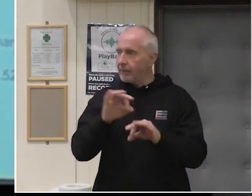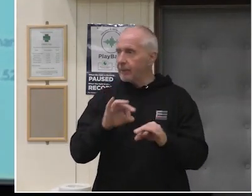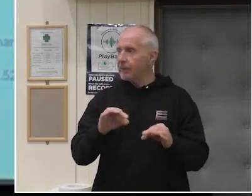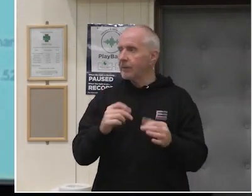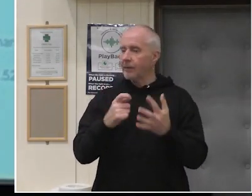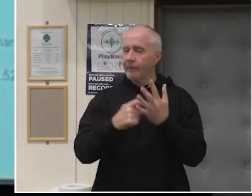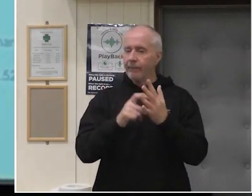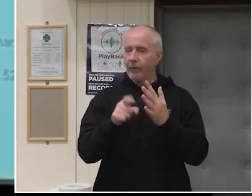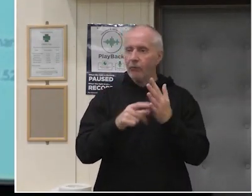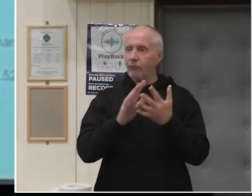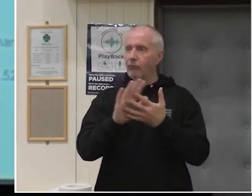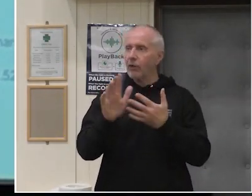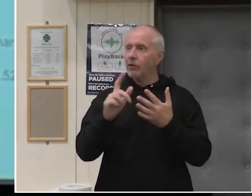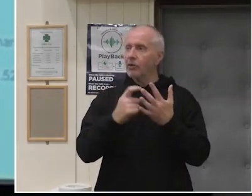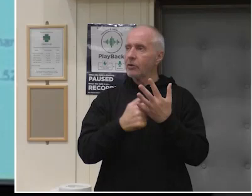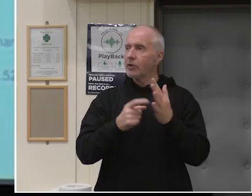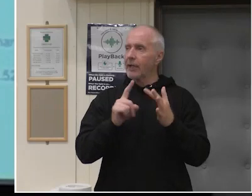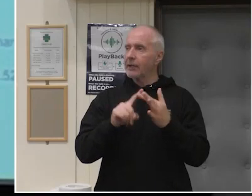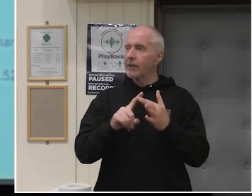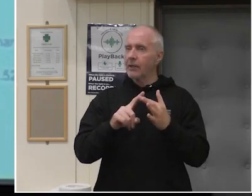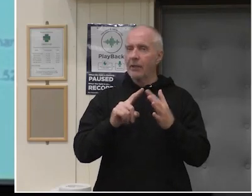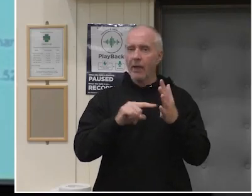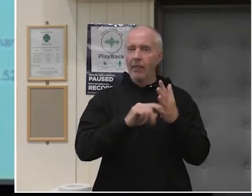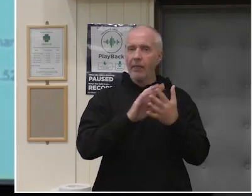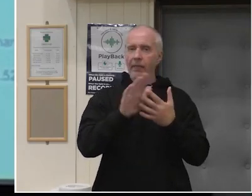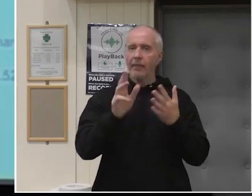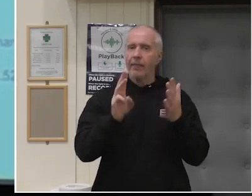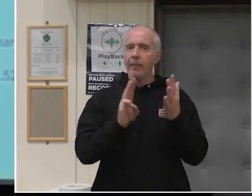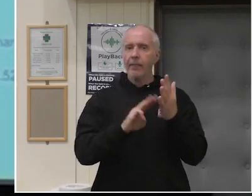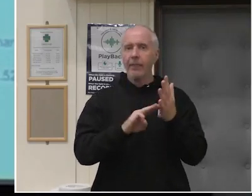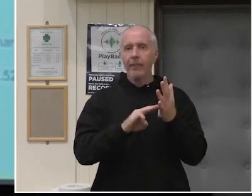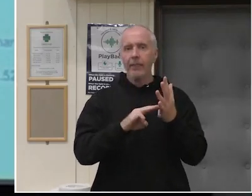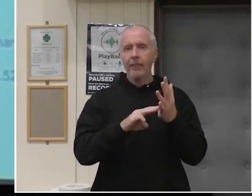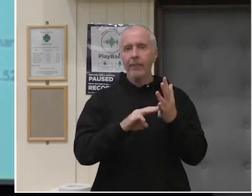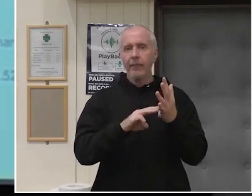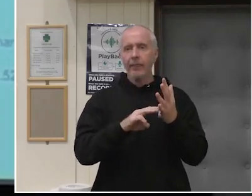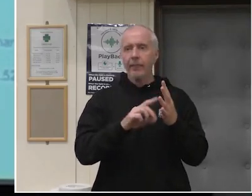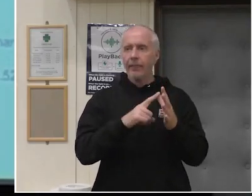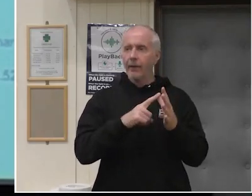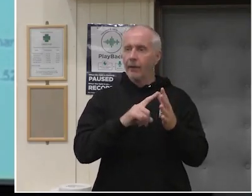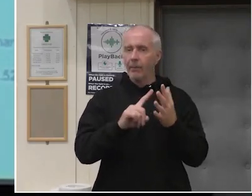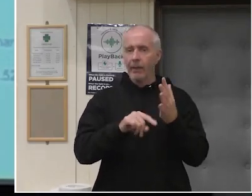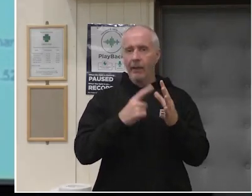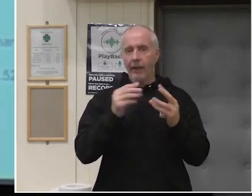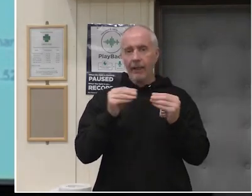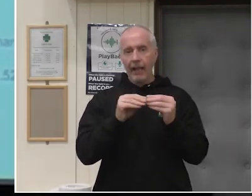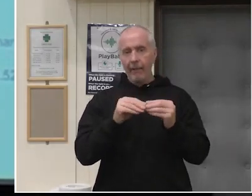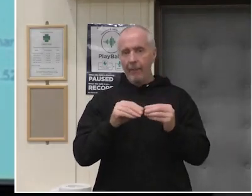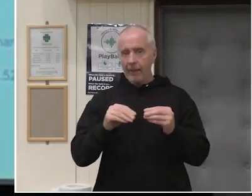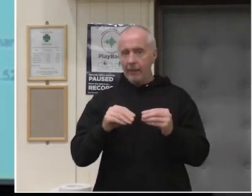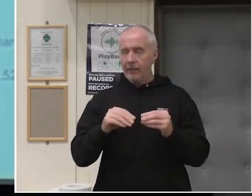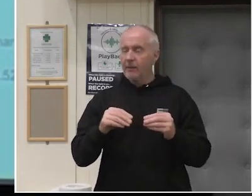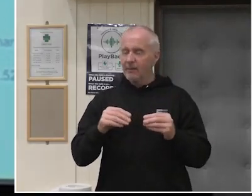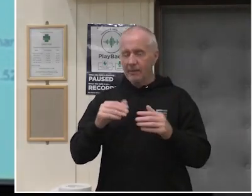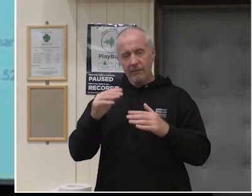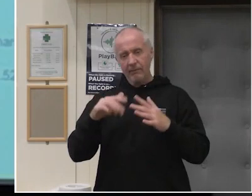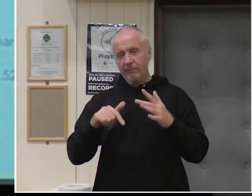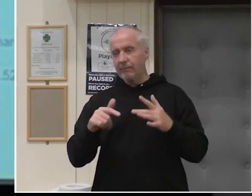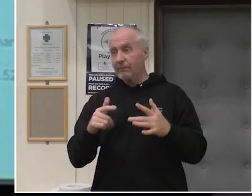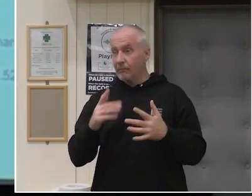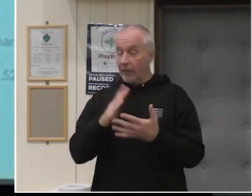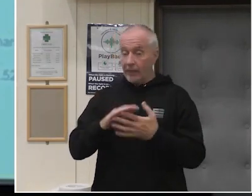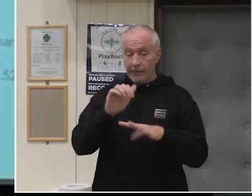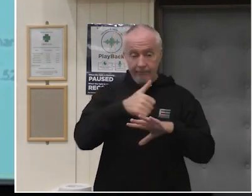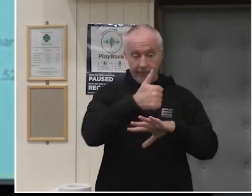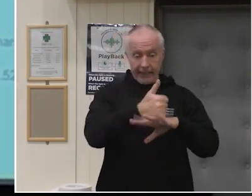Rochester, Brookhaven, Fermilab. Again, very much similar setups. They're all basically the same sort